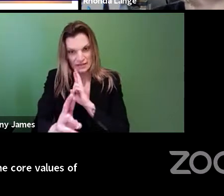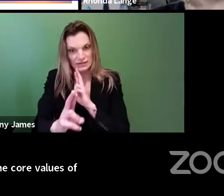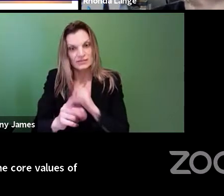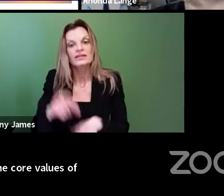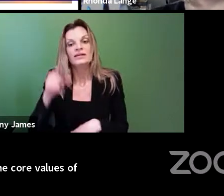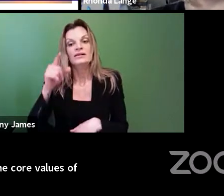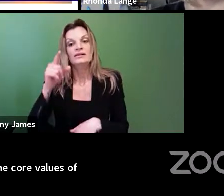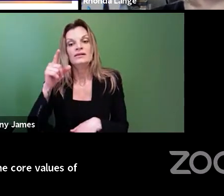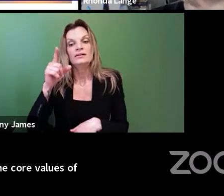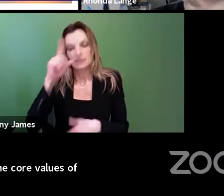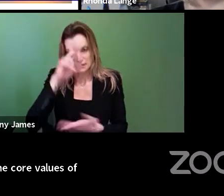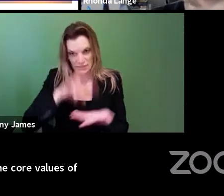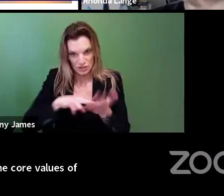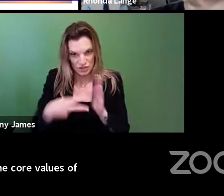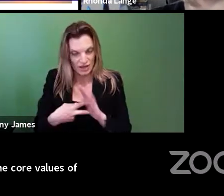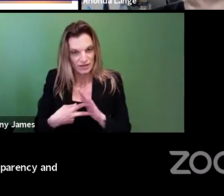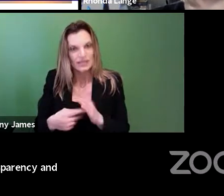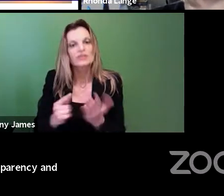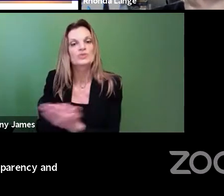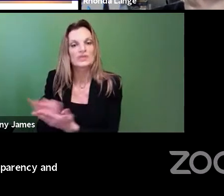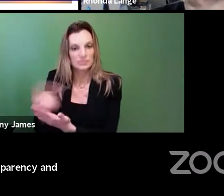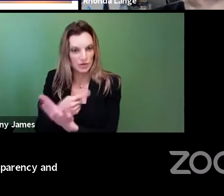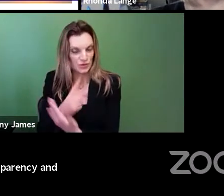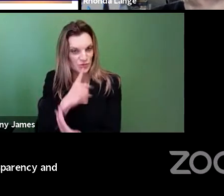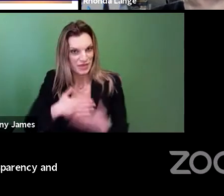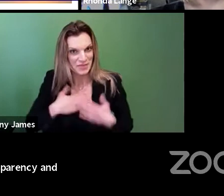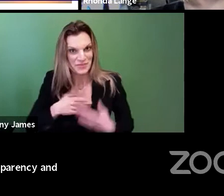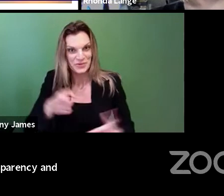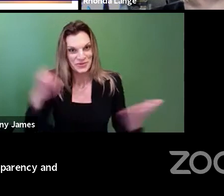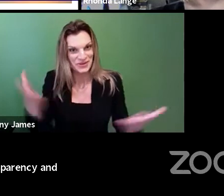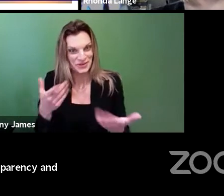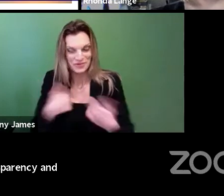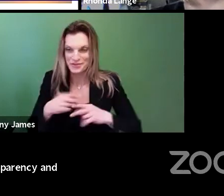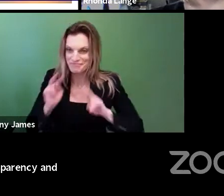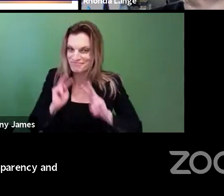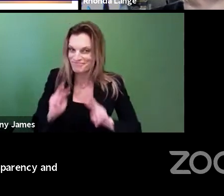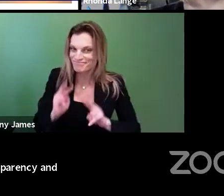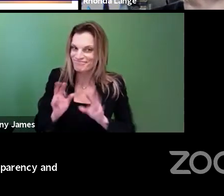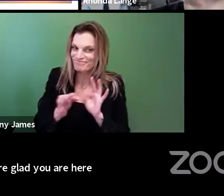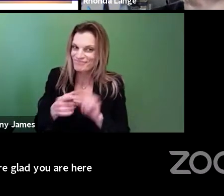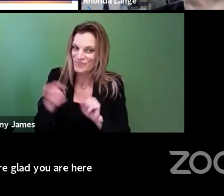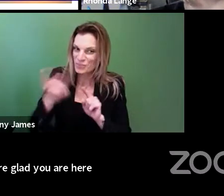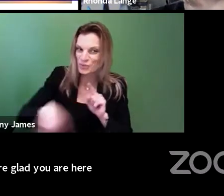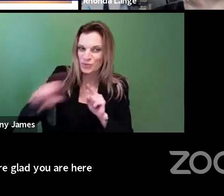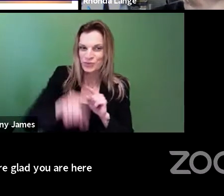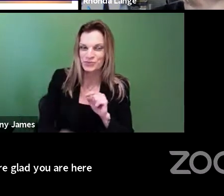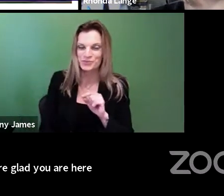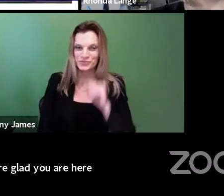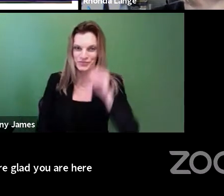intentionality. Once again, we're glad that you're here and we look forward to hearing from you.